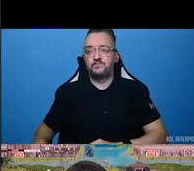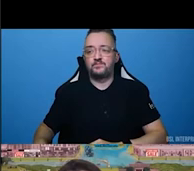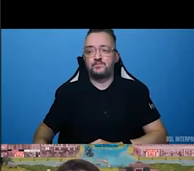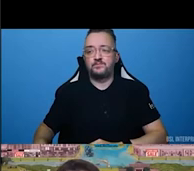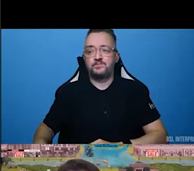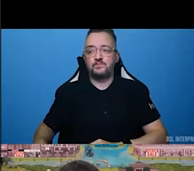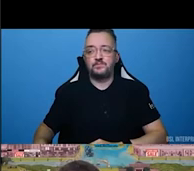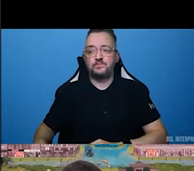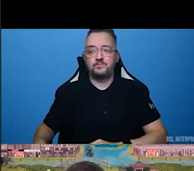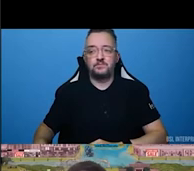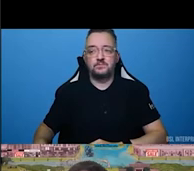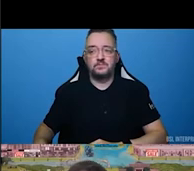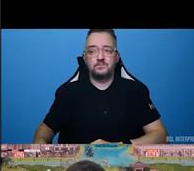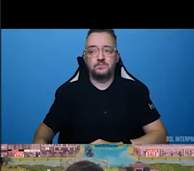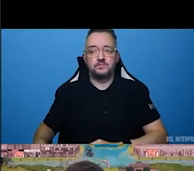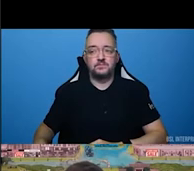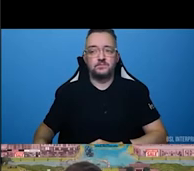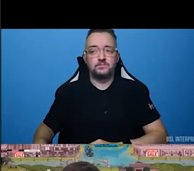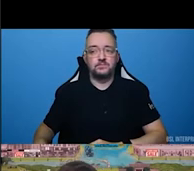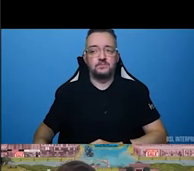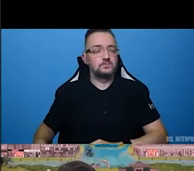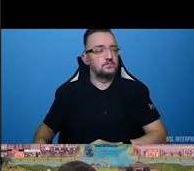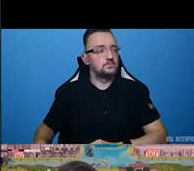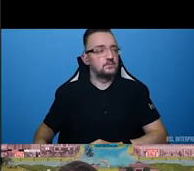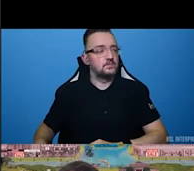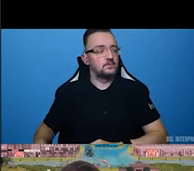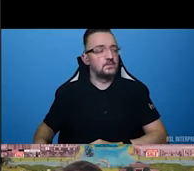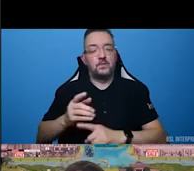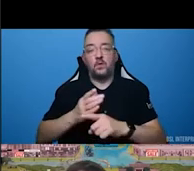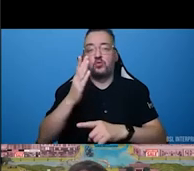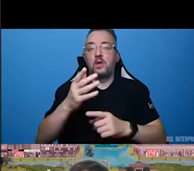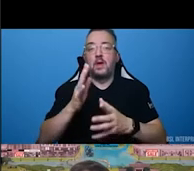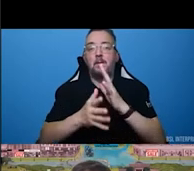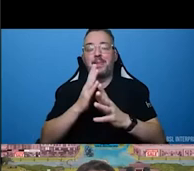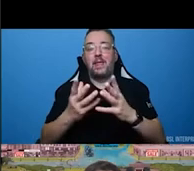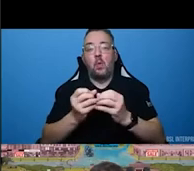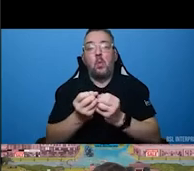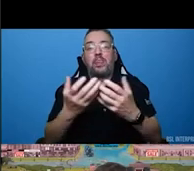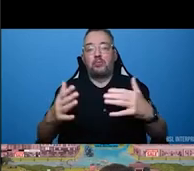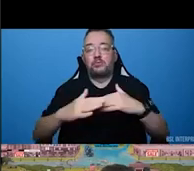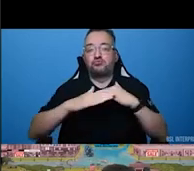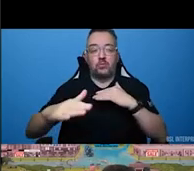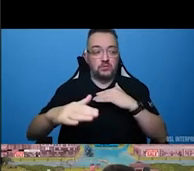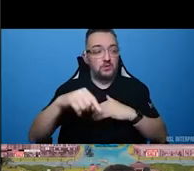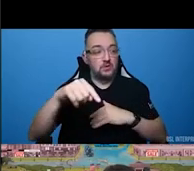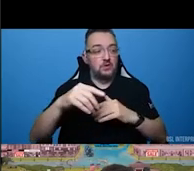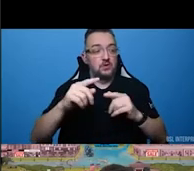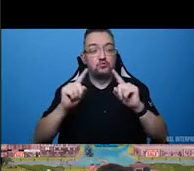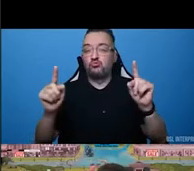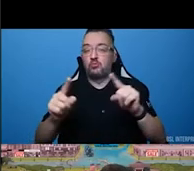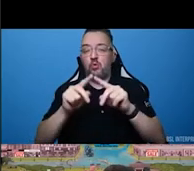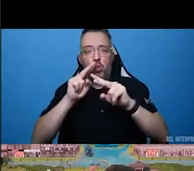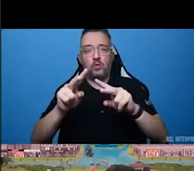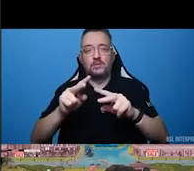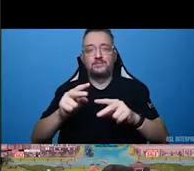So you then go to the Play Without Grounds, which is designed by VPPR and this room is really looking at spaces